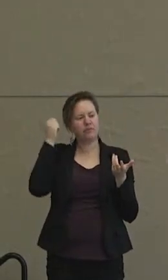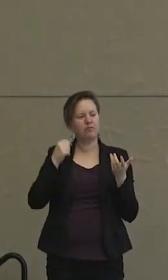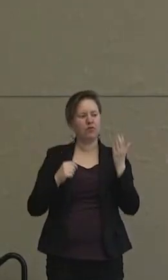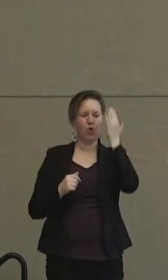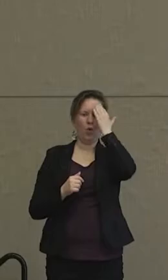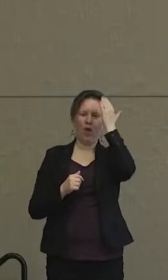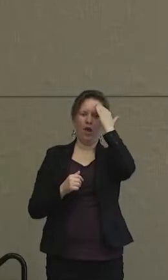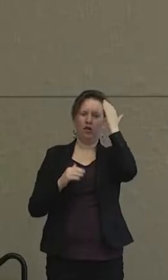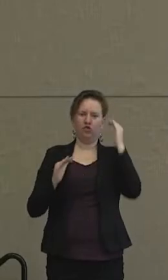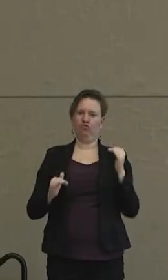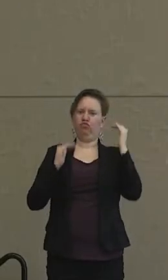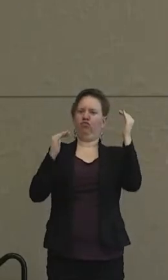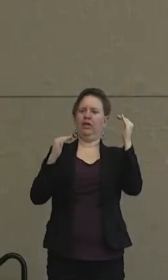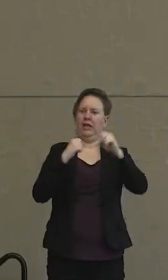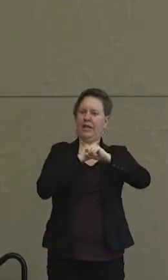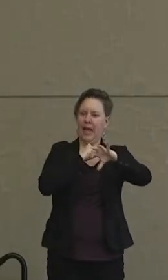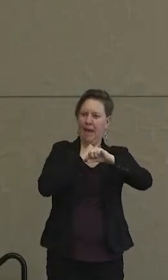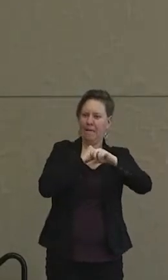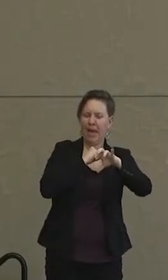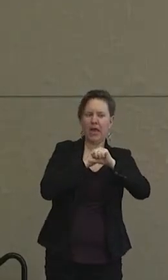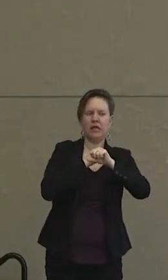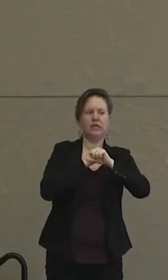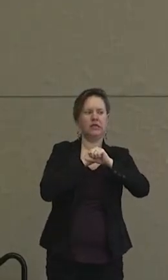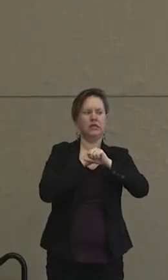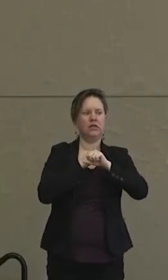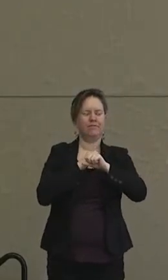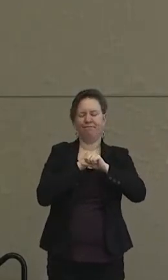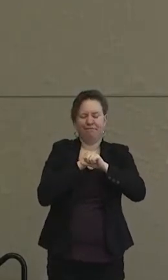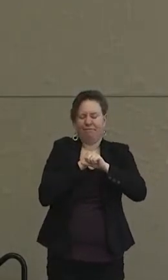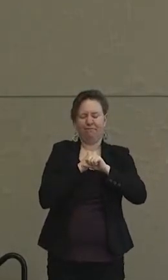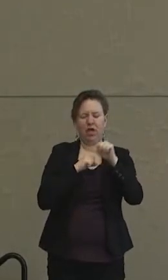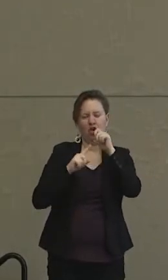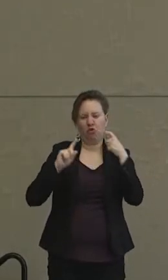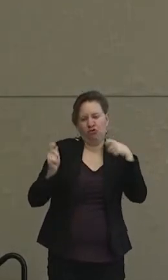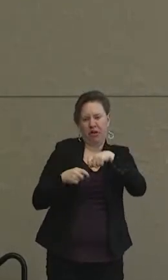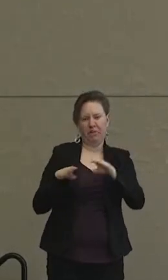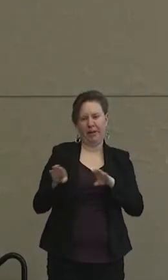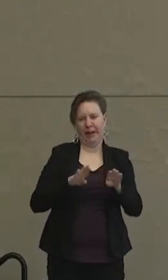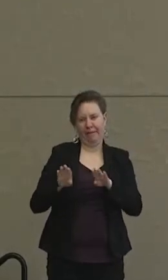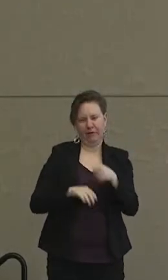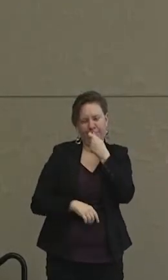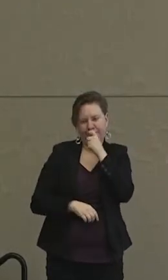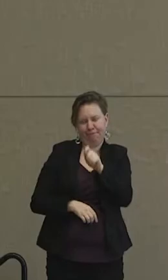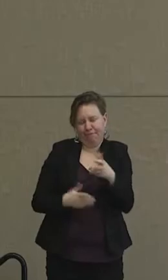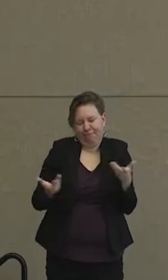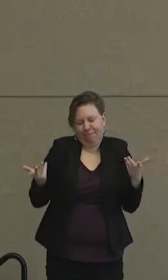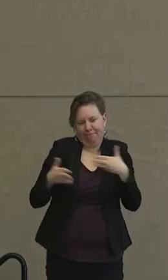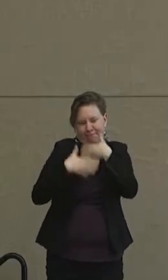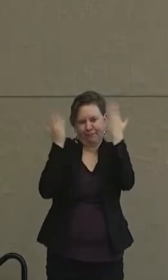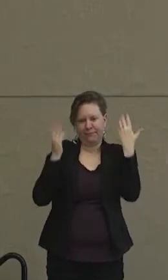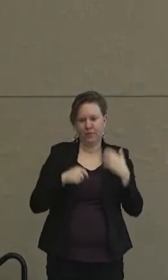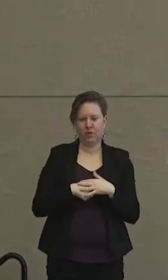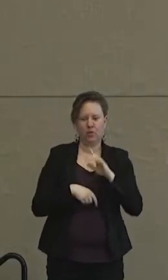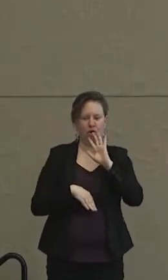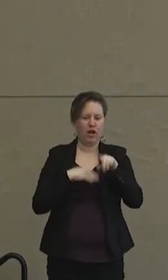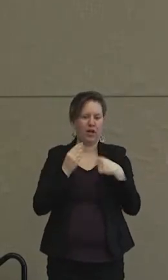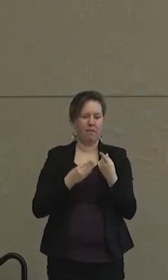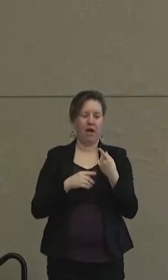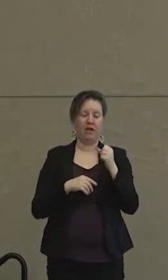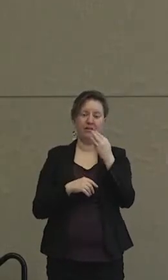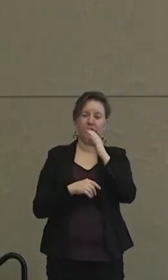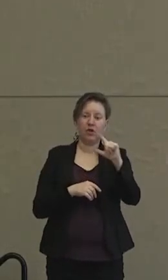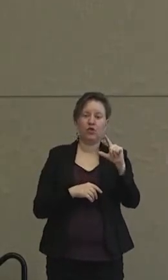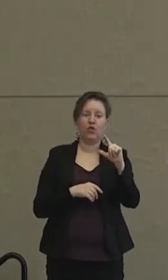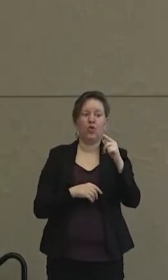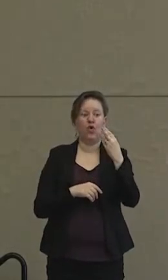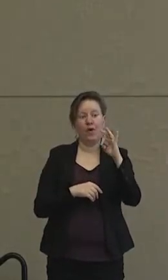awareness raising campaigns really don't change behavior. They, you know, and when we're talking about sexual harassment,